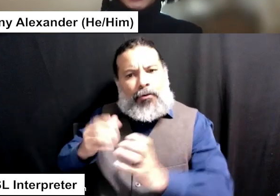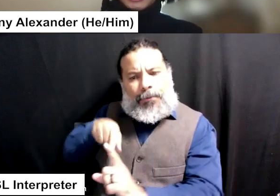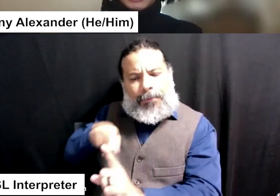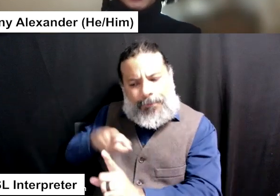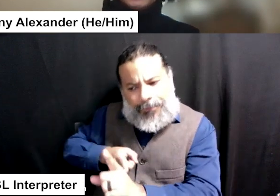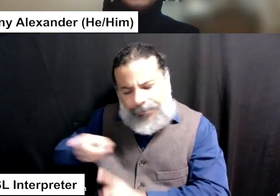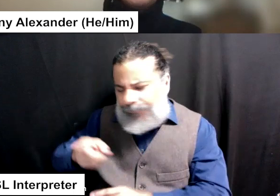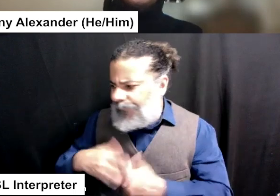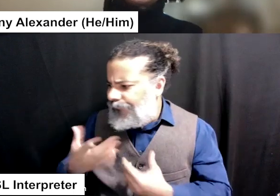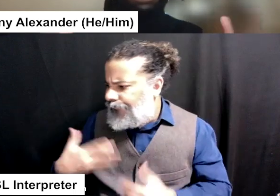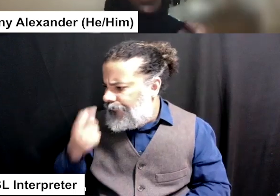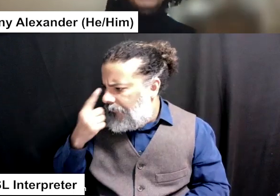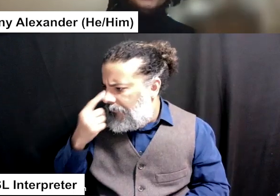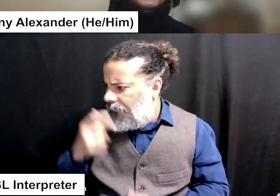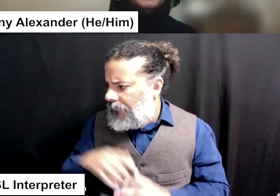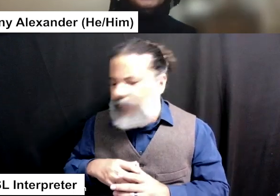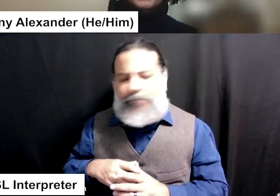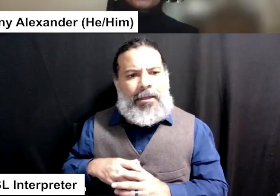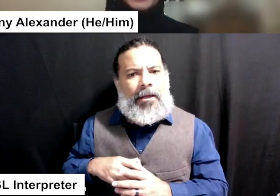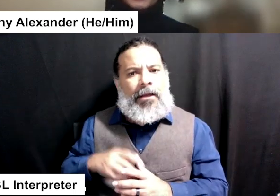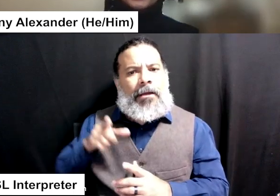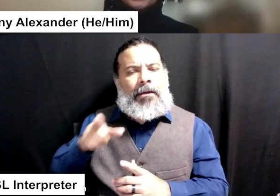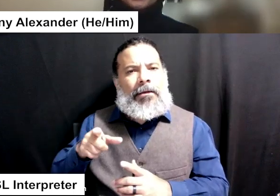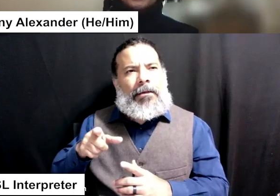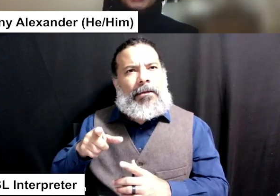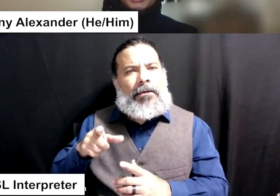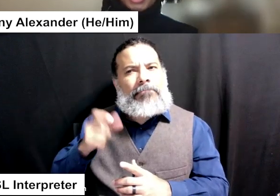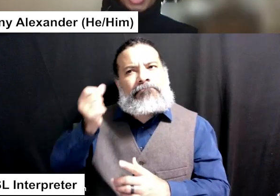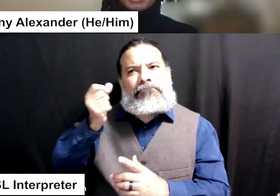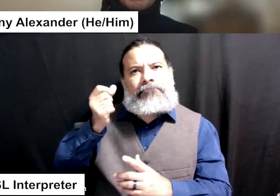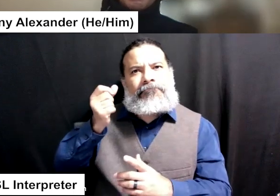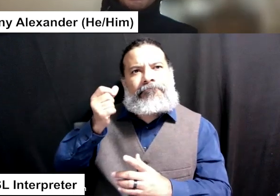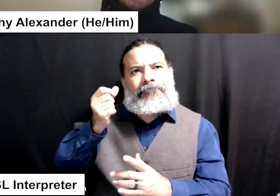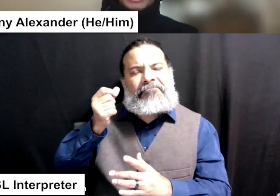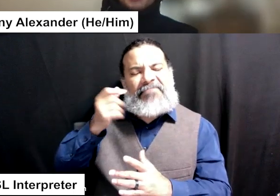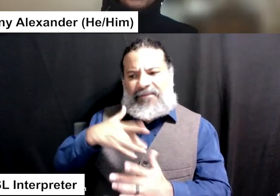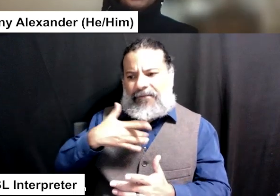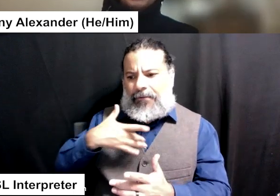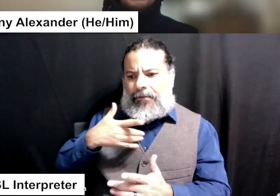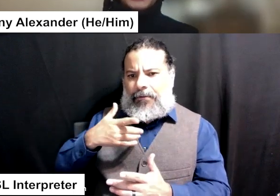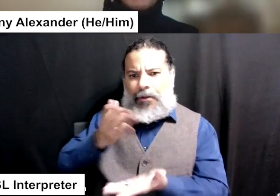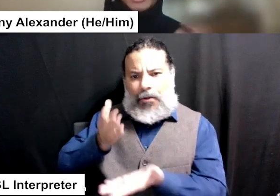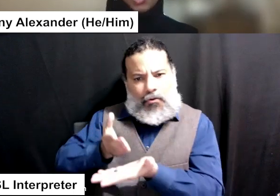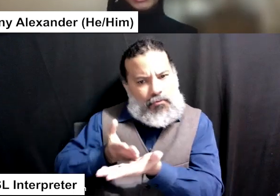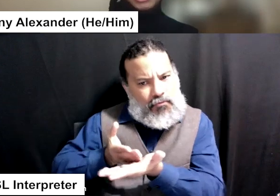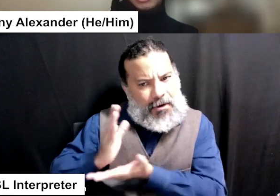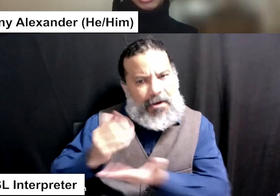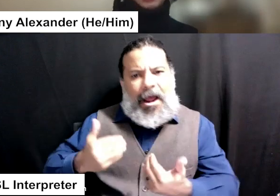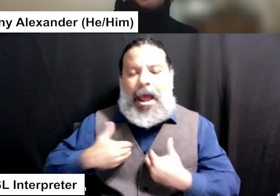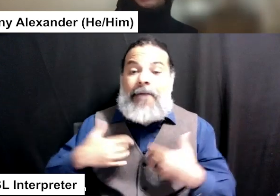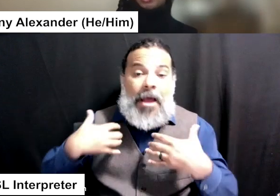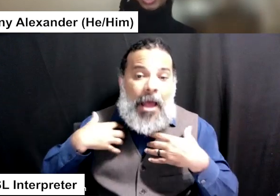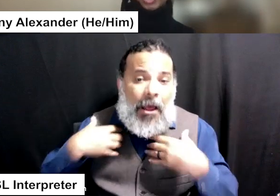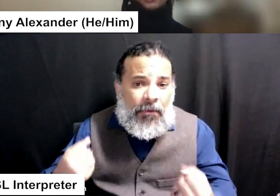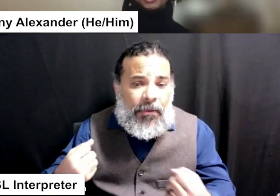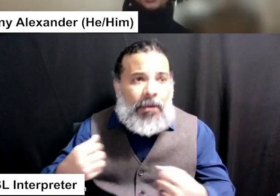really kind of brings with it this right to be able to have healthy